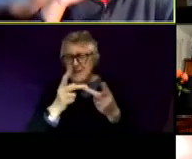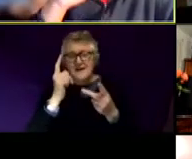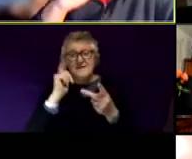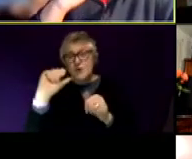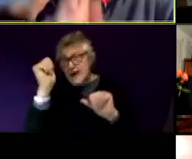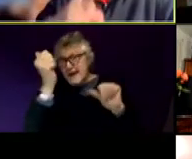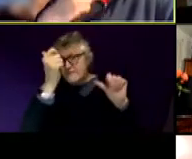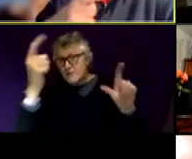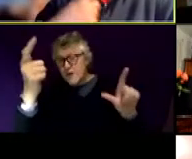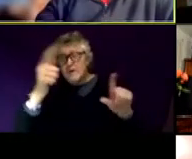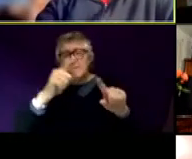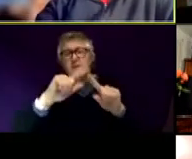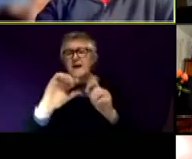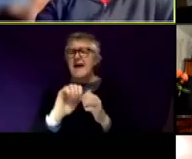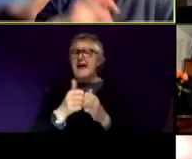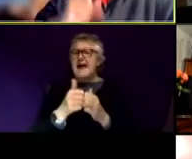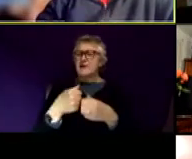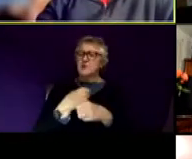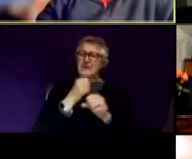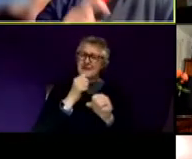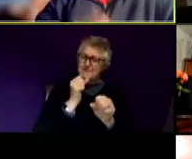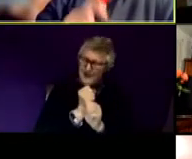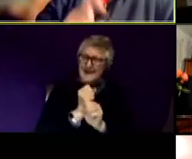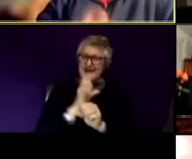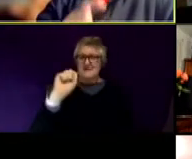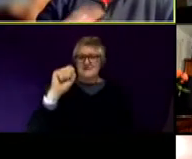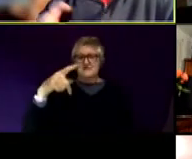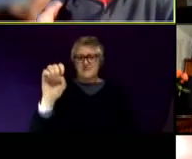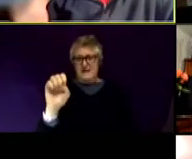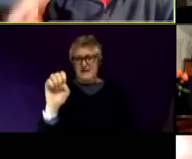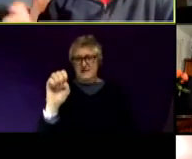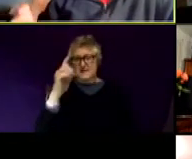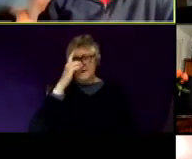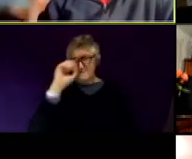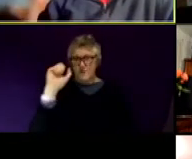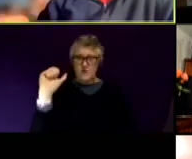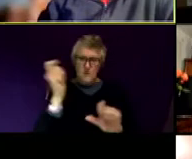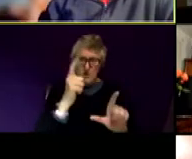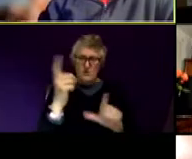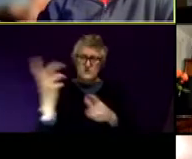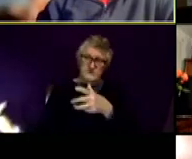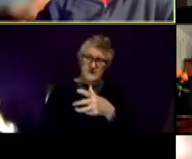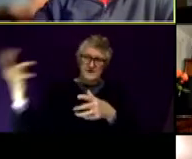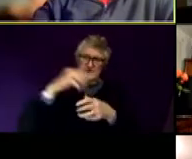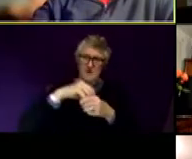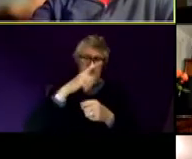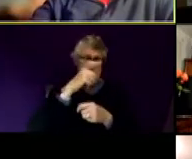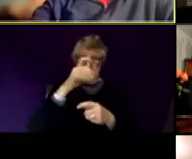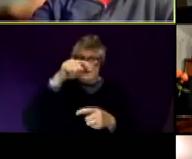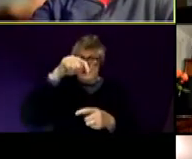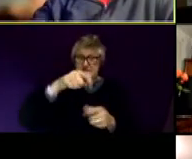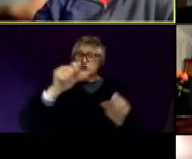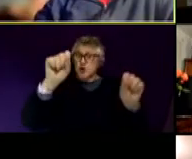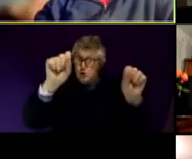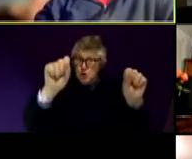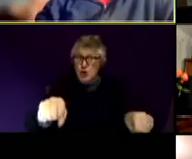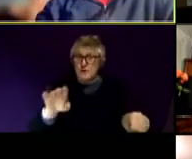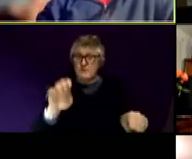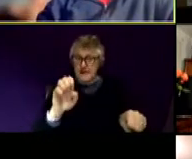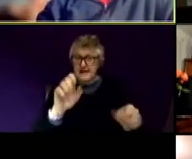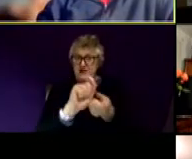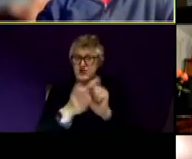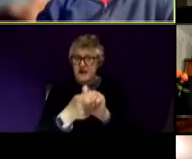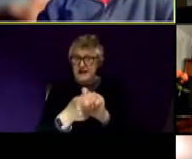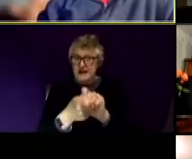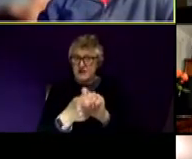really provide their input, especially because this could be a change. And because it really came down from DOJ